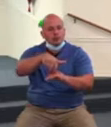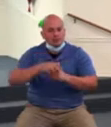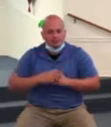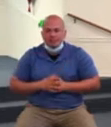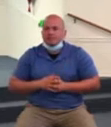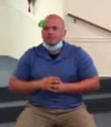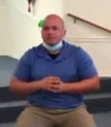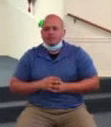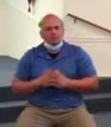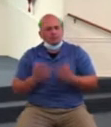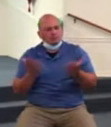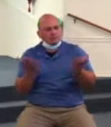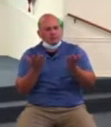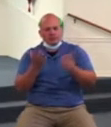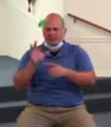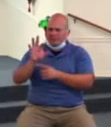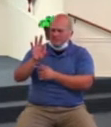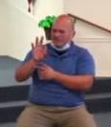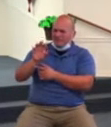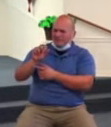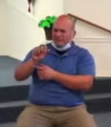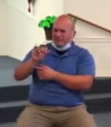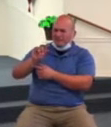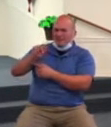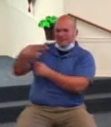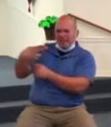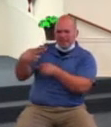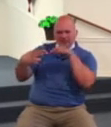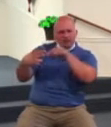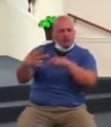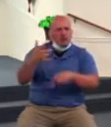What does faith look like?